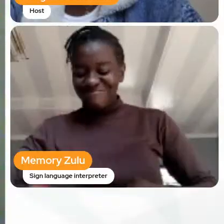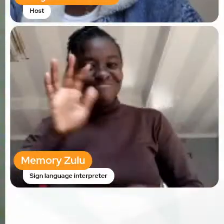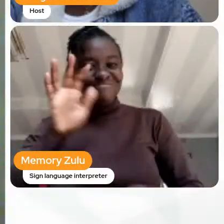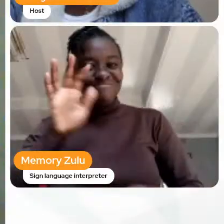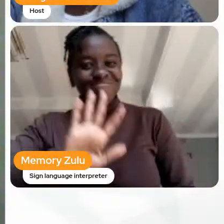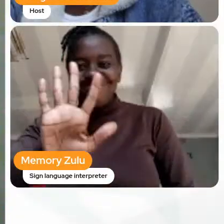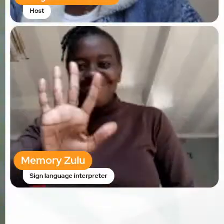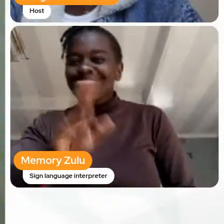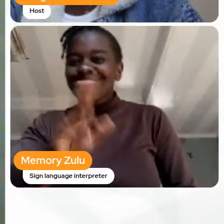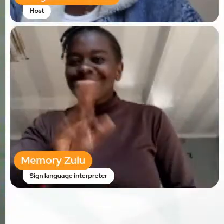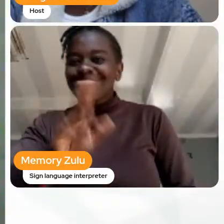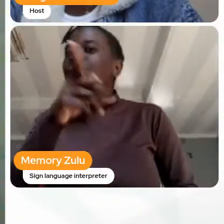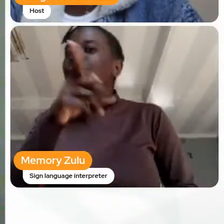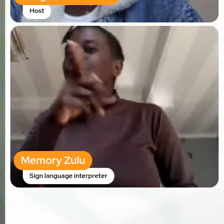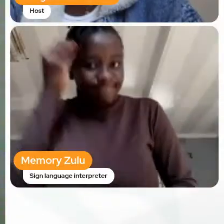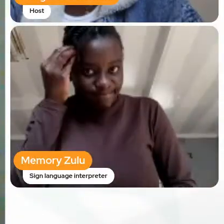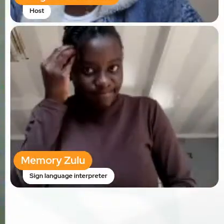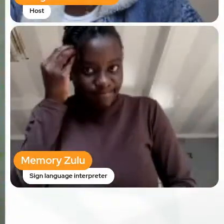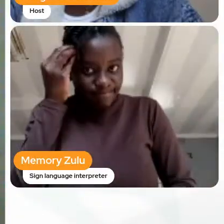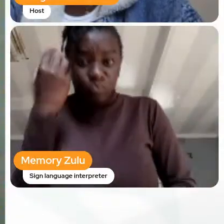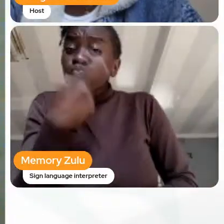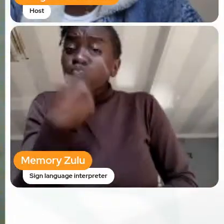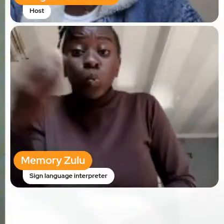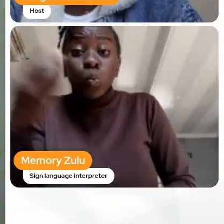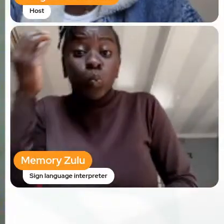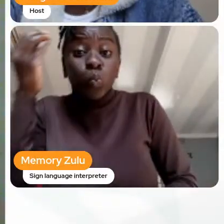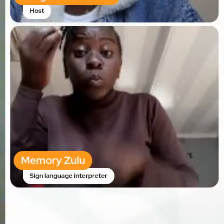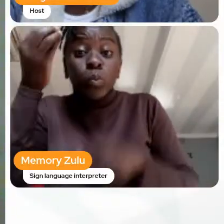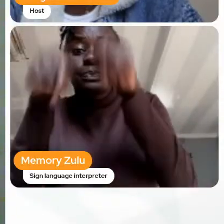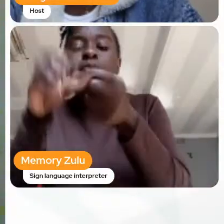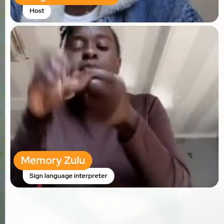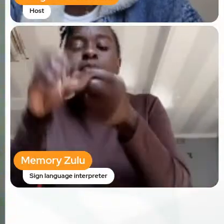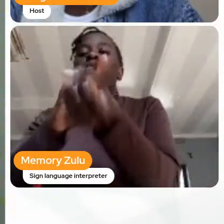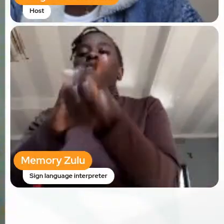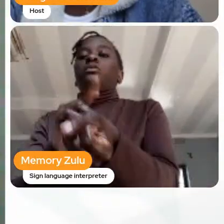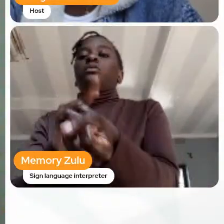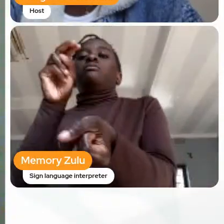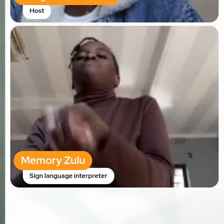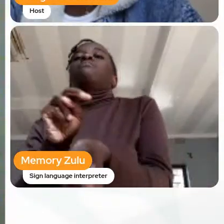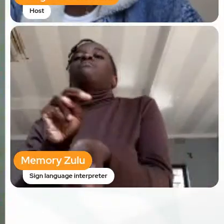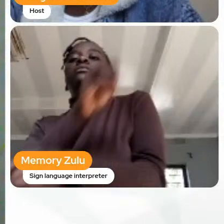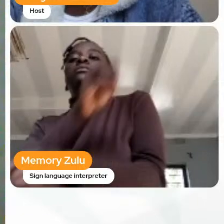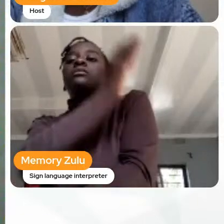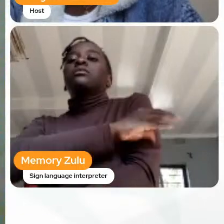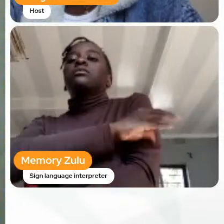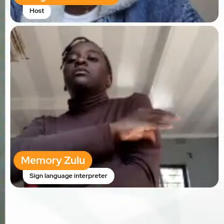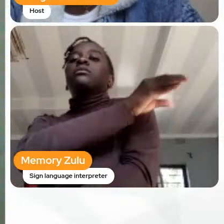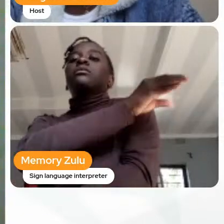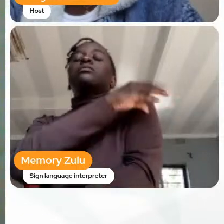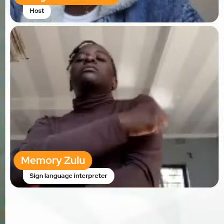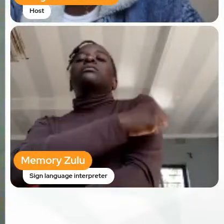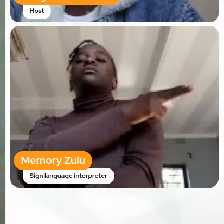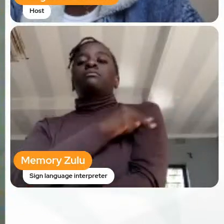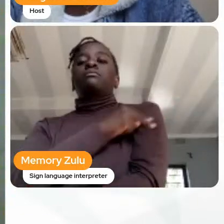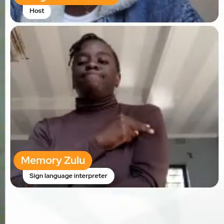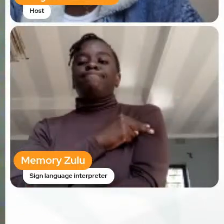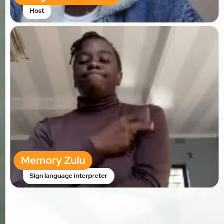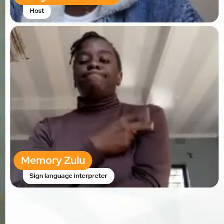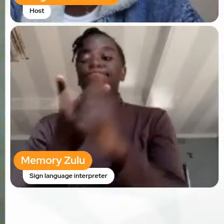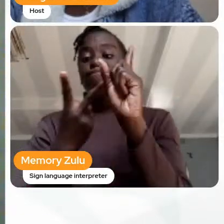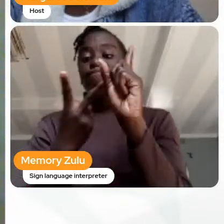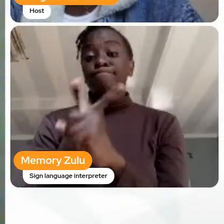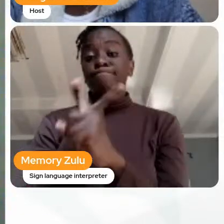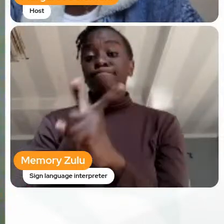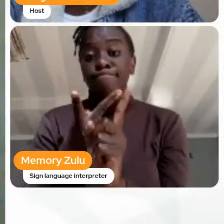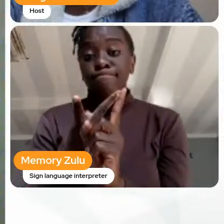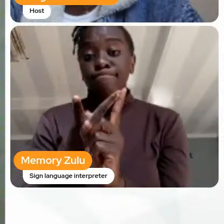there is these some sort of sexually transmitted diseases. There are some that